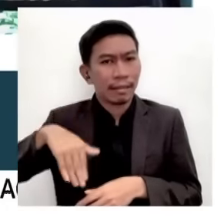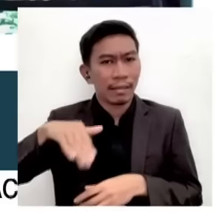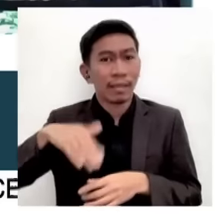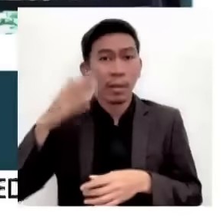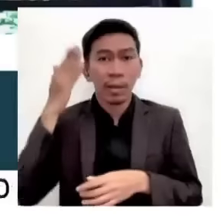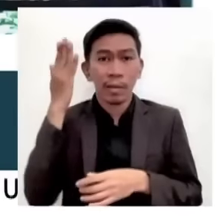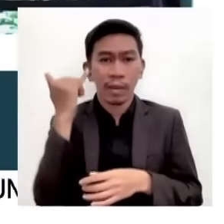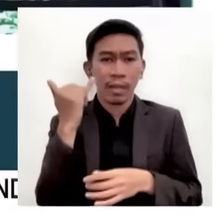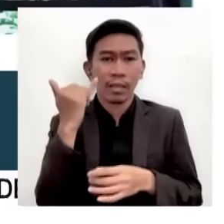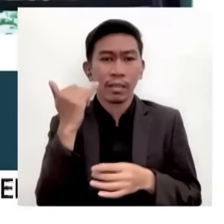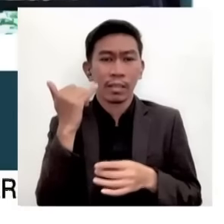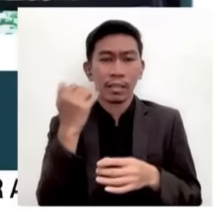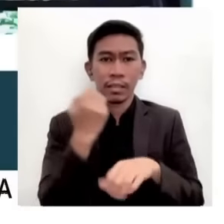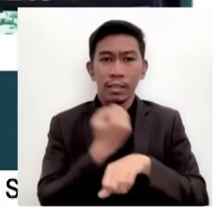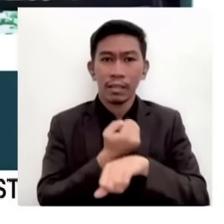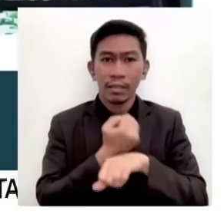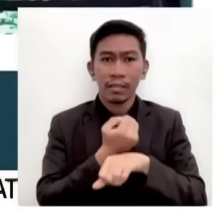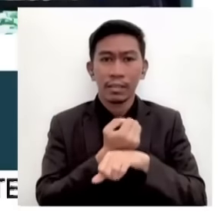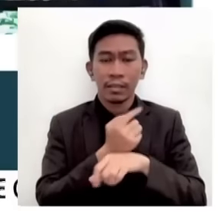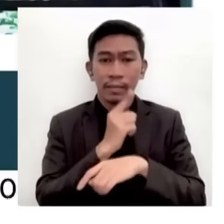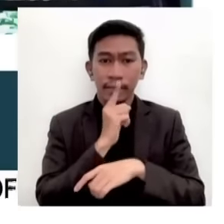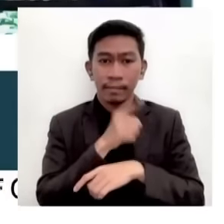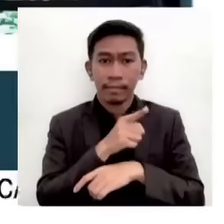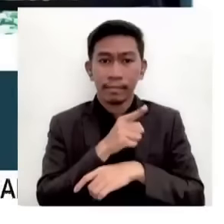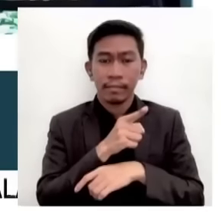siyempre, mahirap dahil